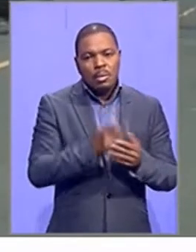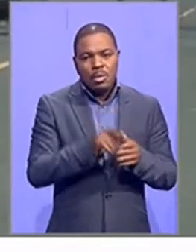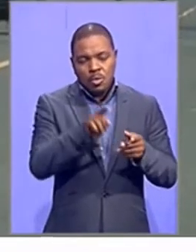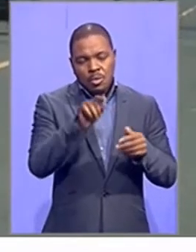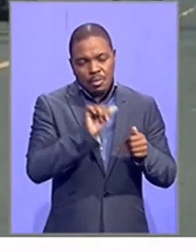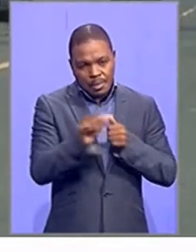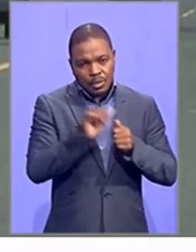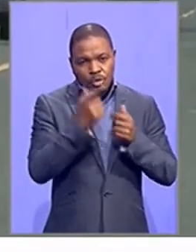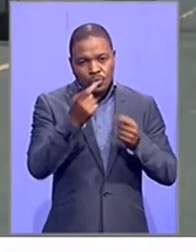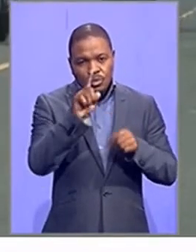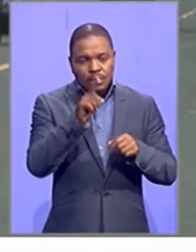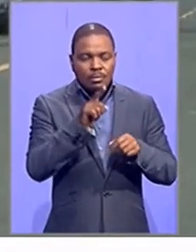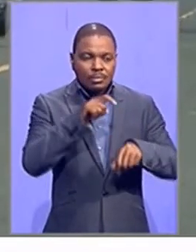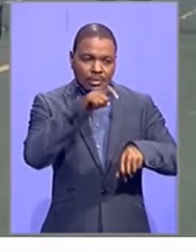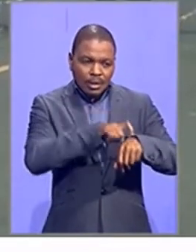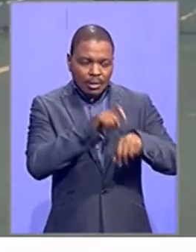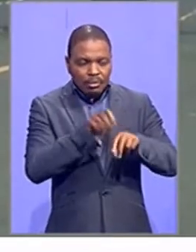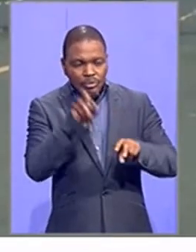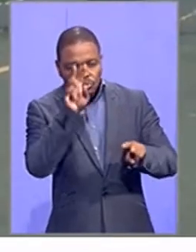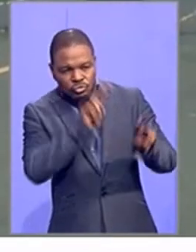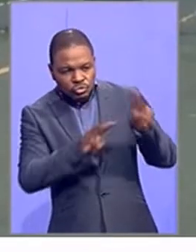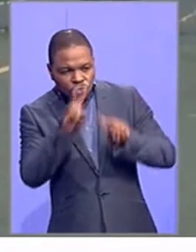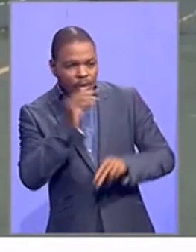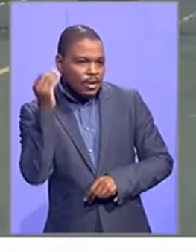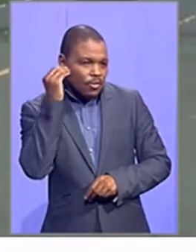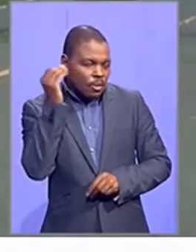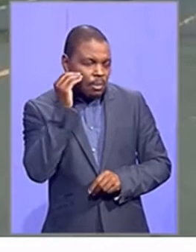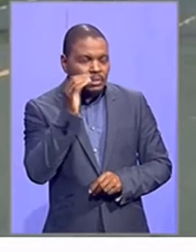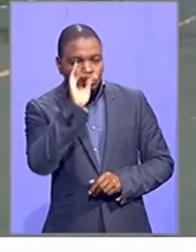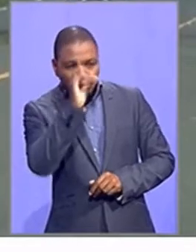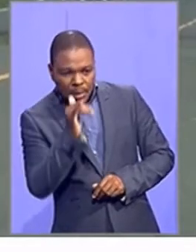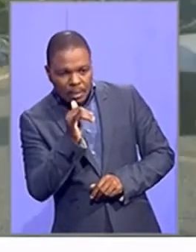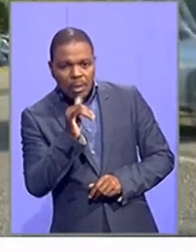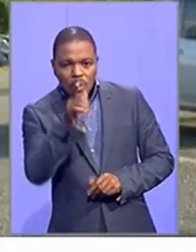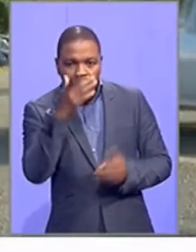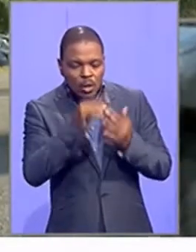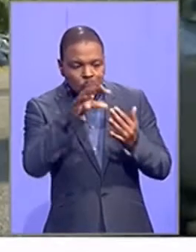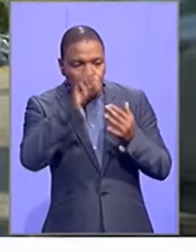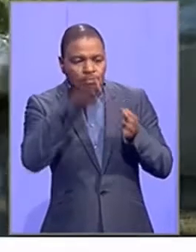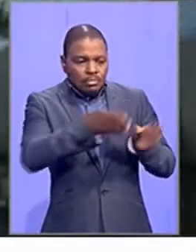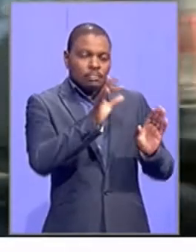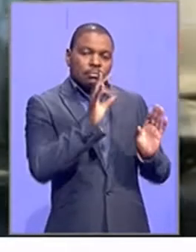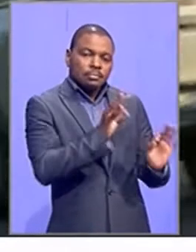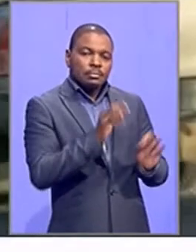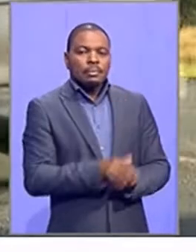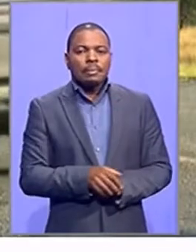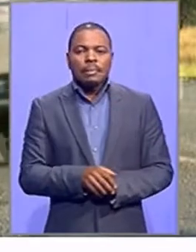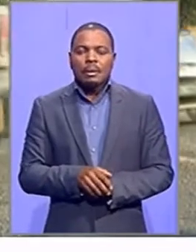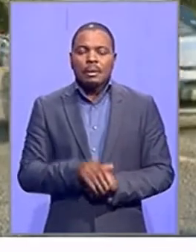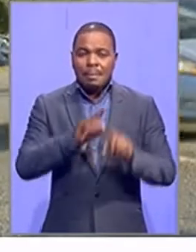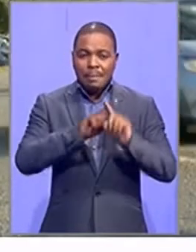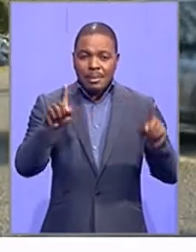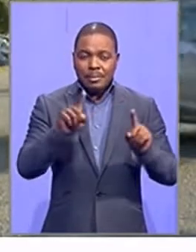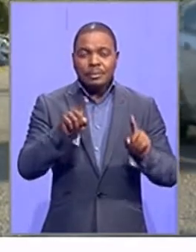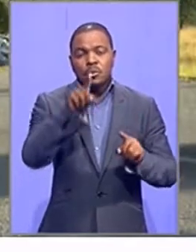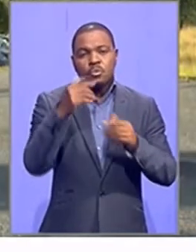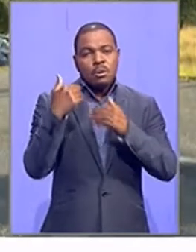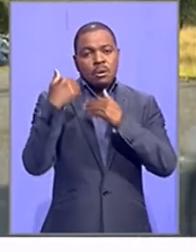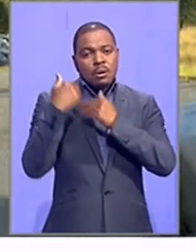nke nako go check all that information but to choose the right route but relying